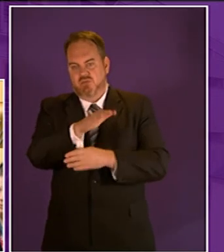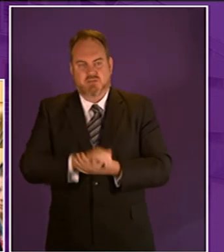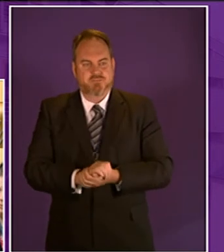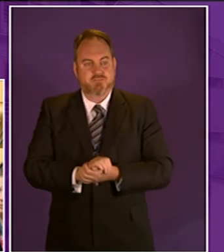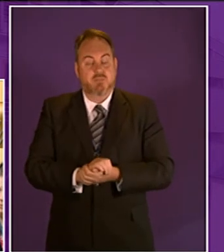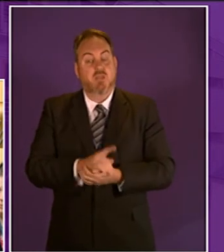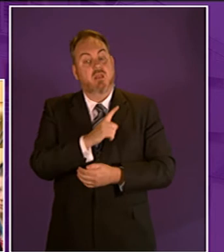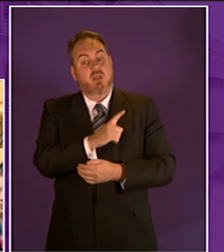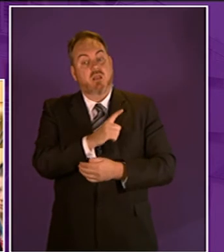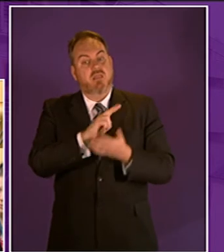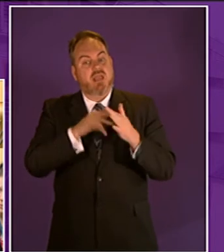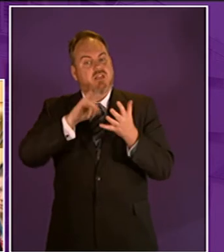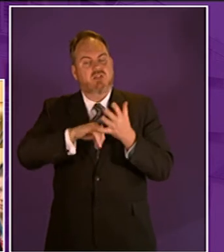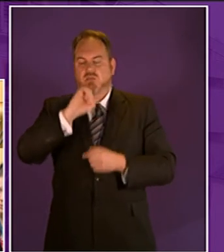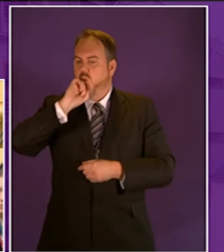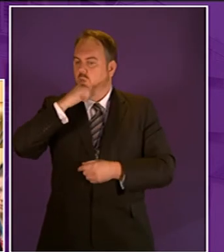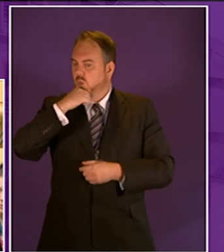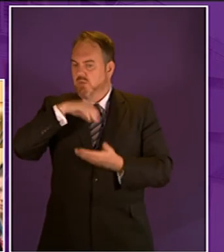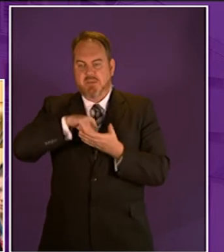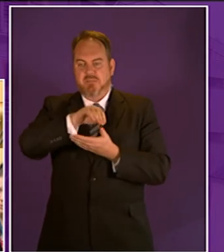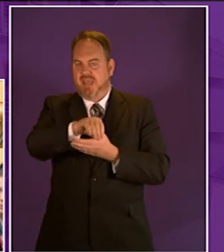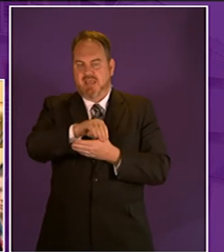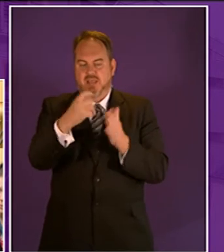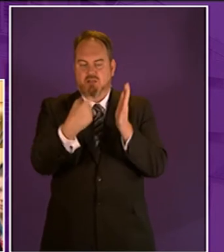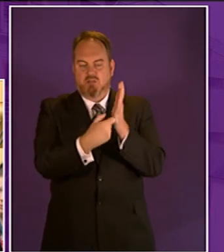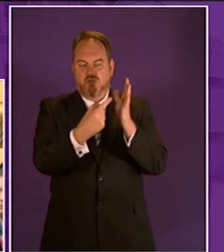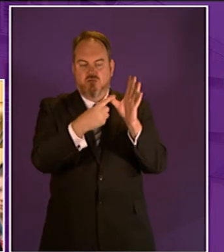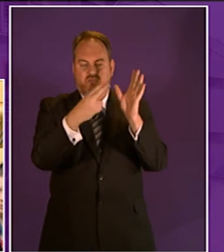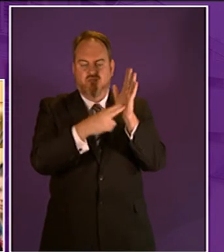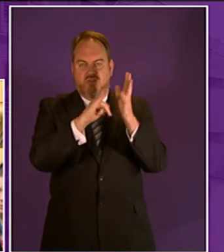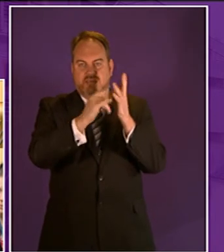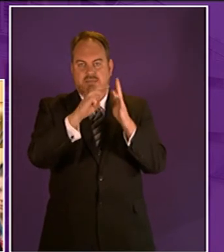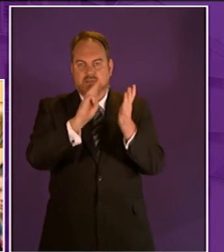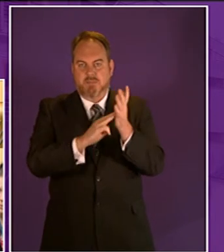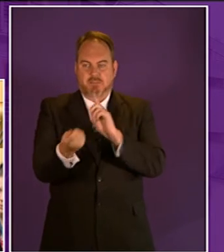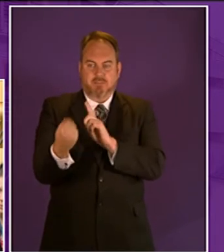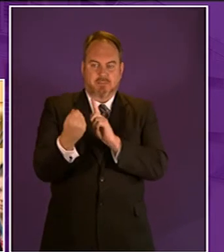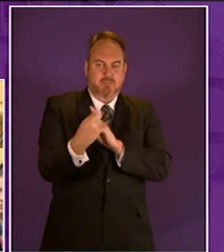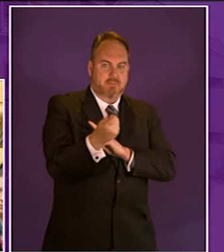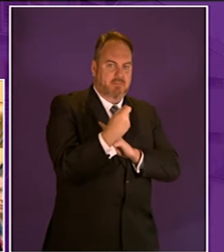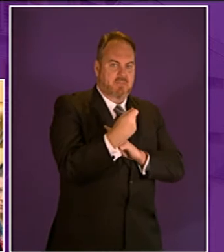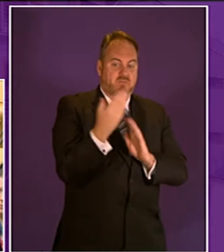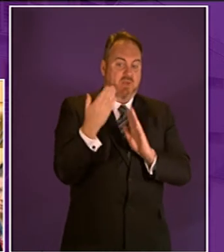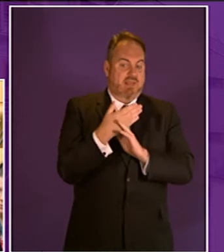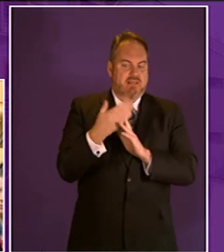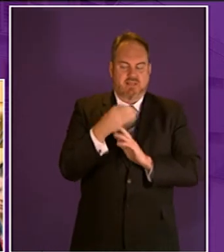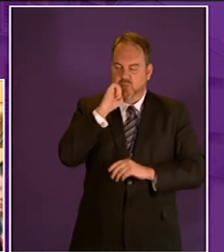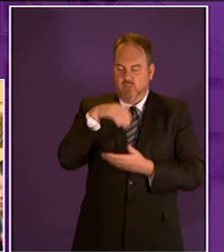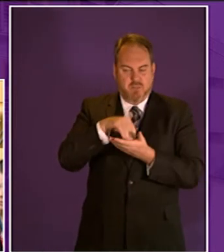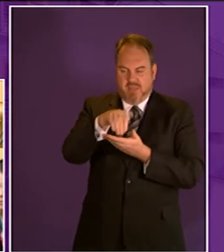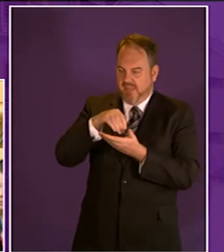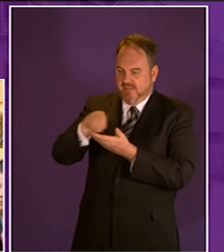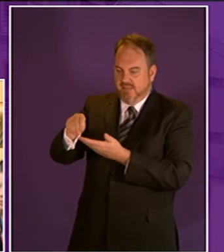of the NHS to pay out against these attacks. I think that would send out completely the wrong message. And finally,